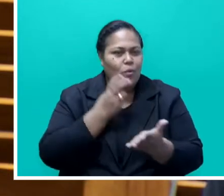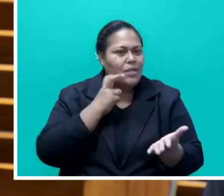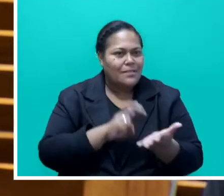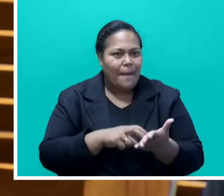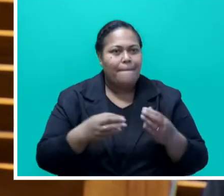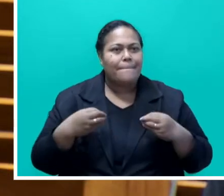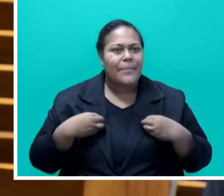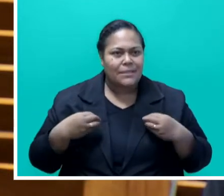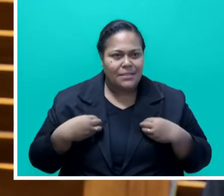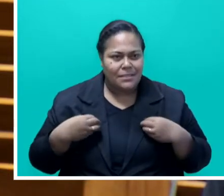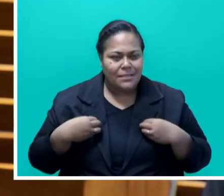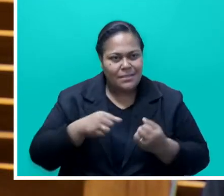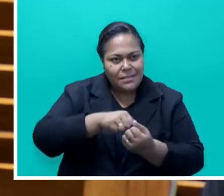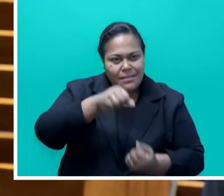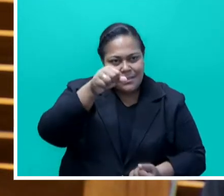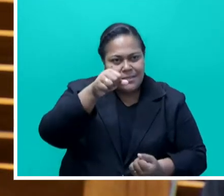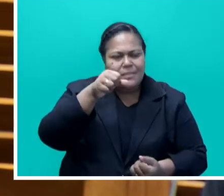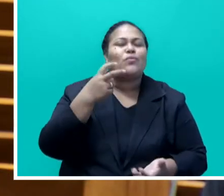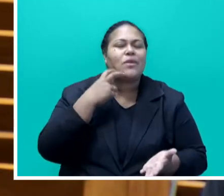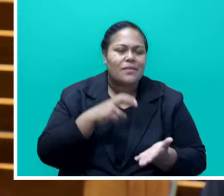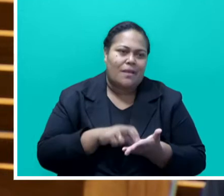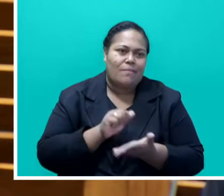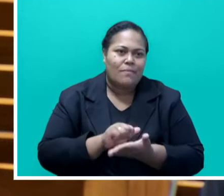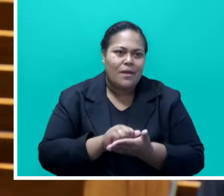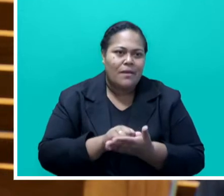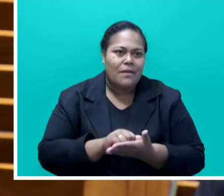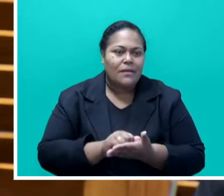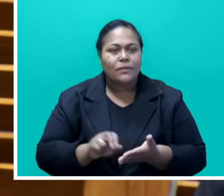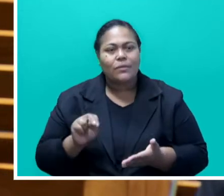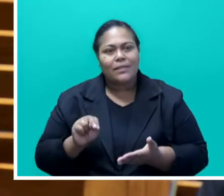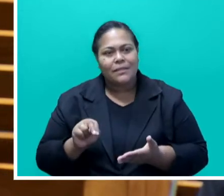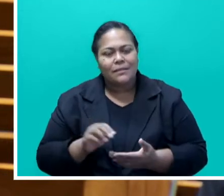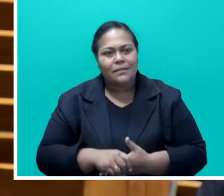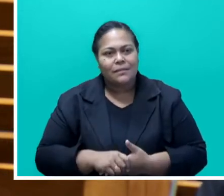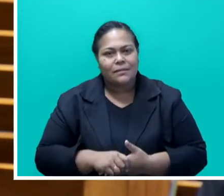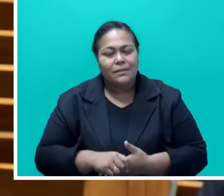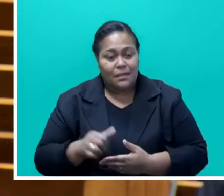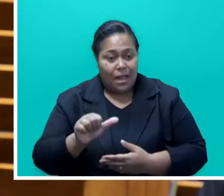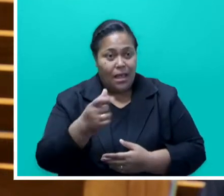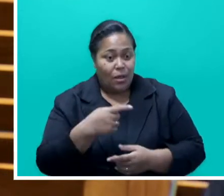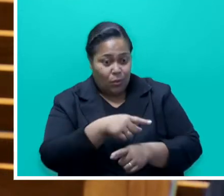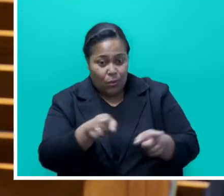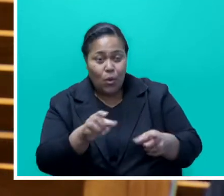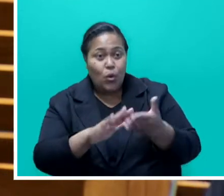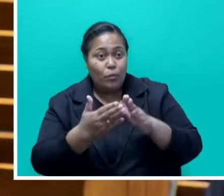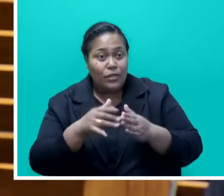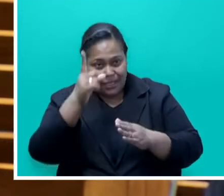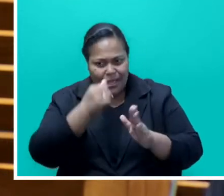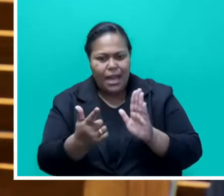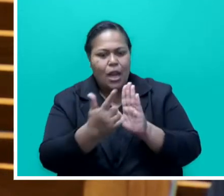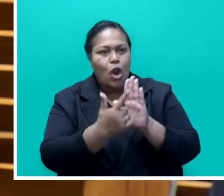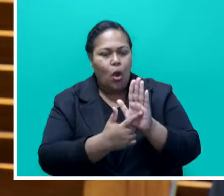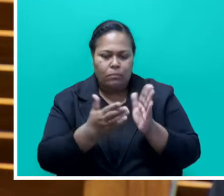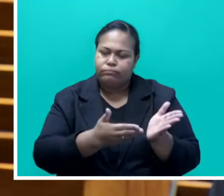register as a cooperative business. The formal registration allows such groups and communities to have legal status and